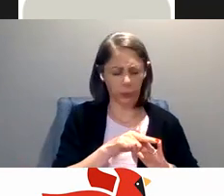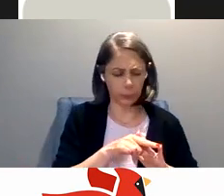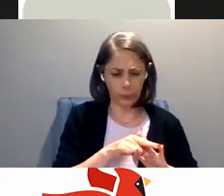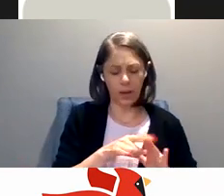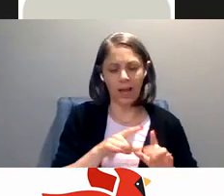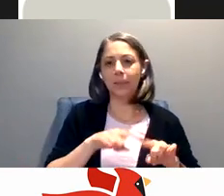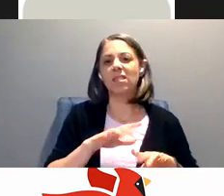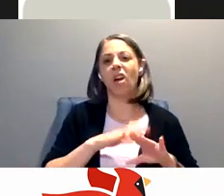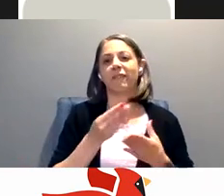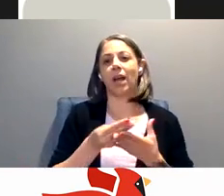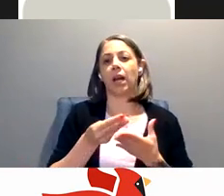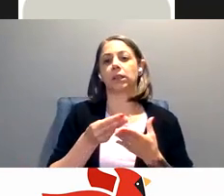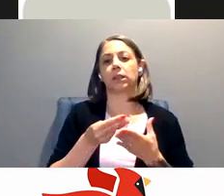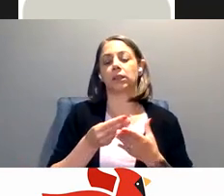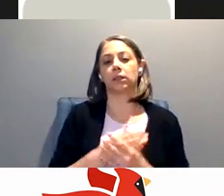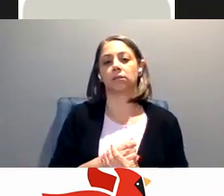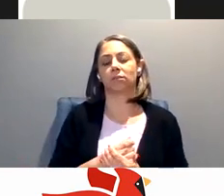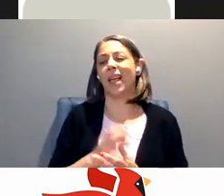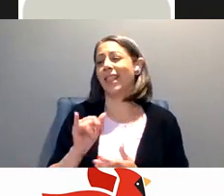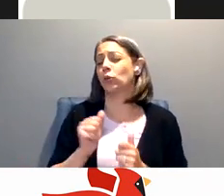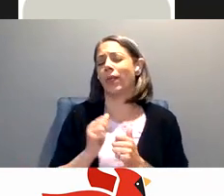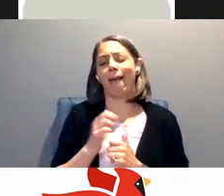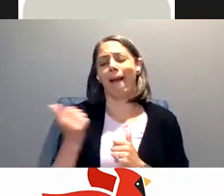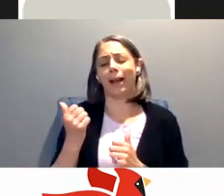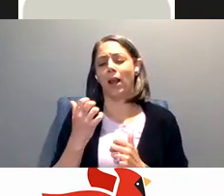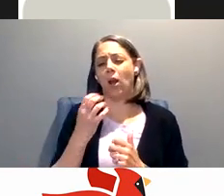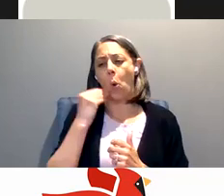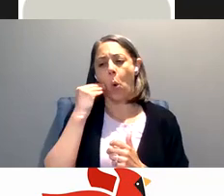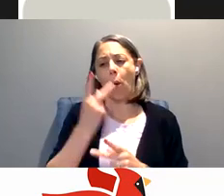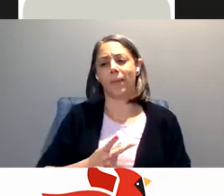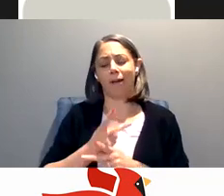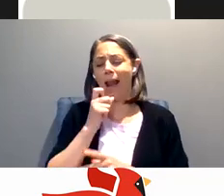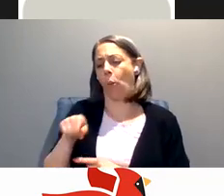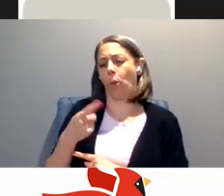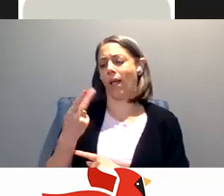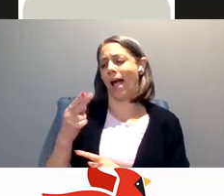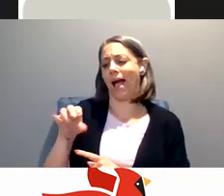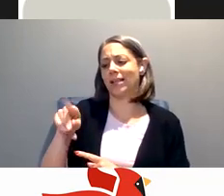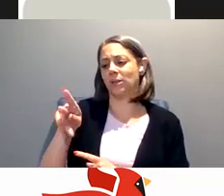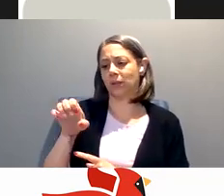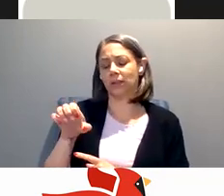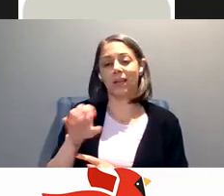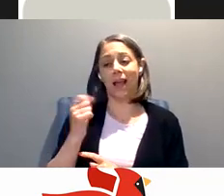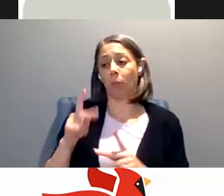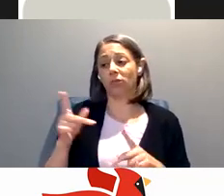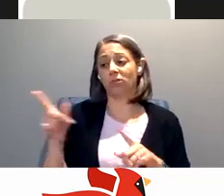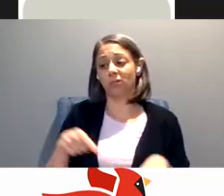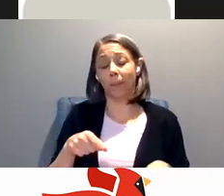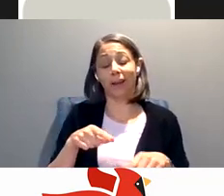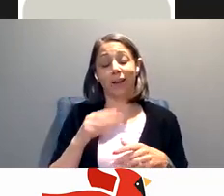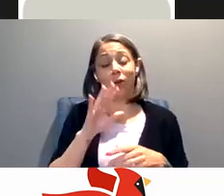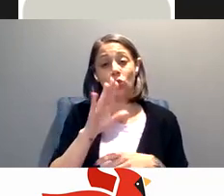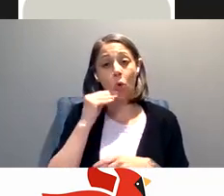you have, right? So, and that's with any home care, not just hospice, just anybody coming into your home and